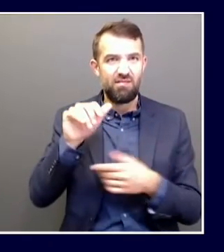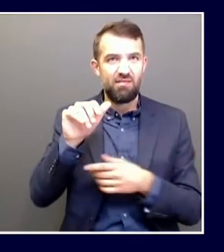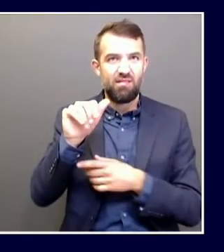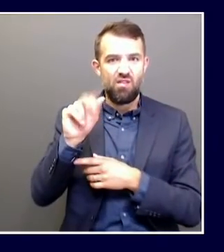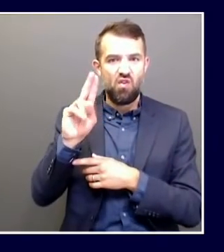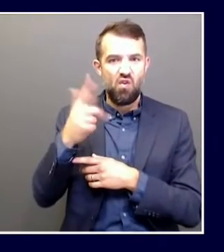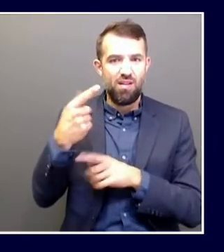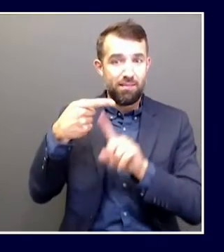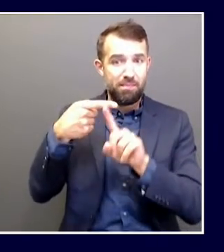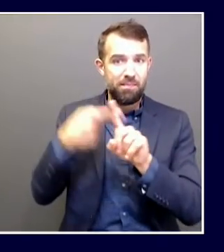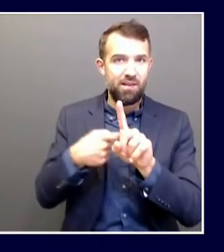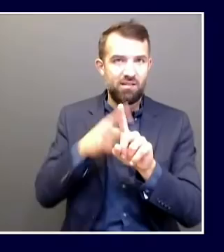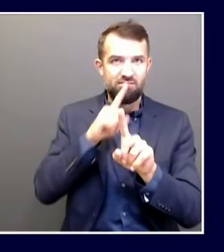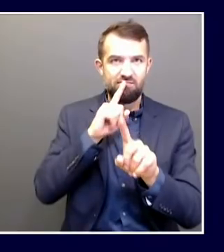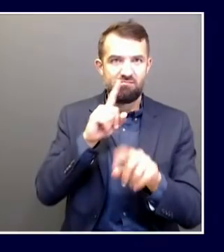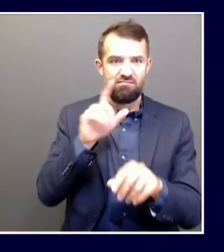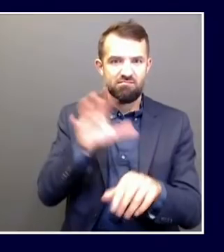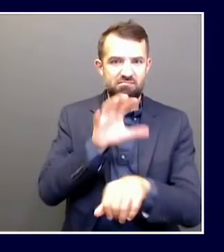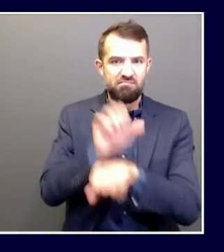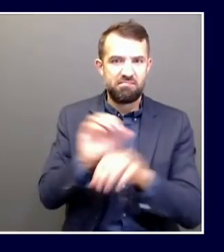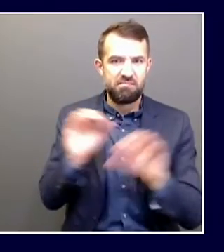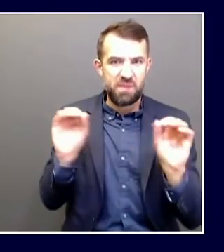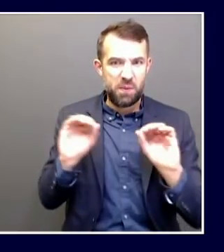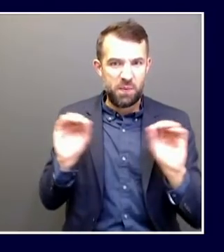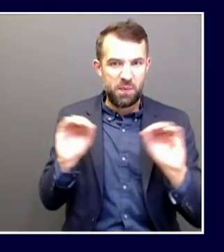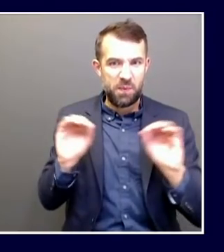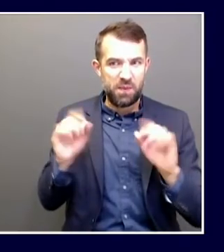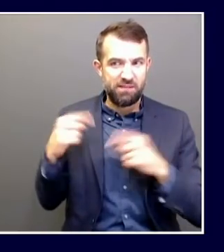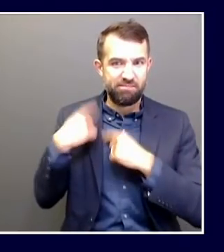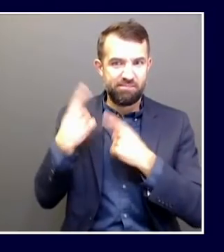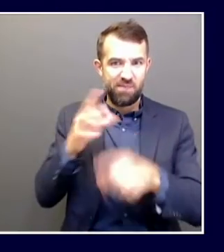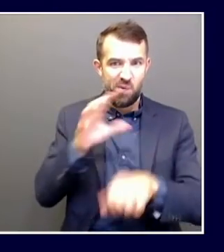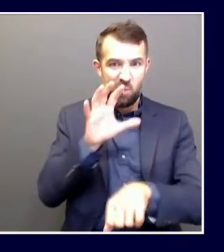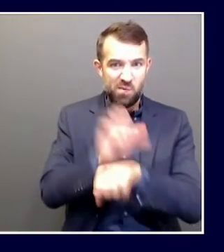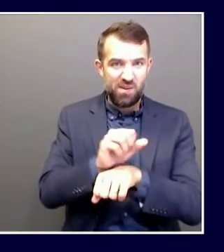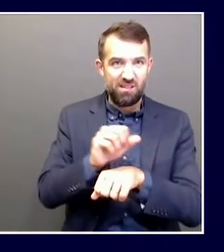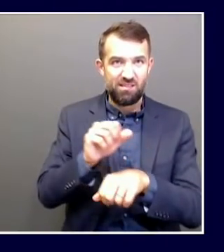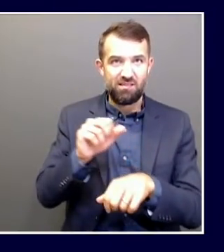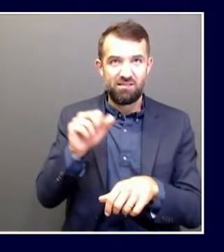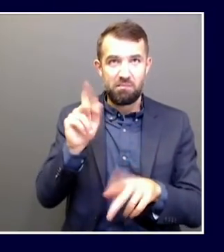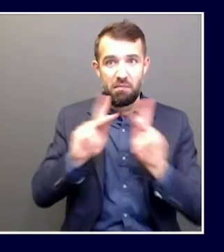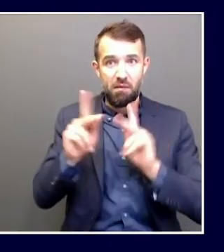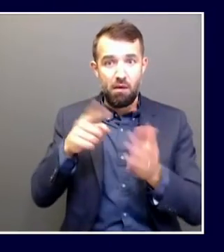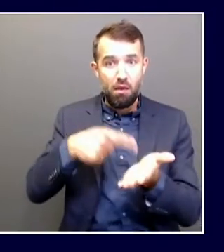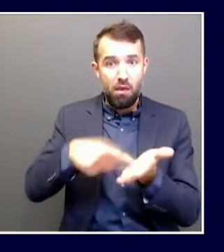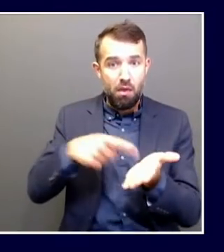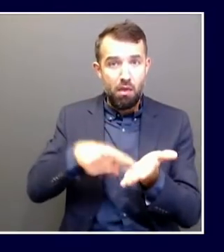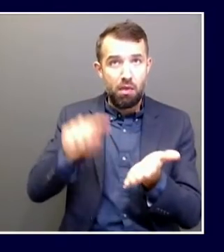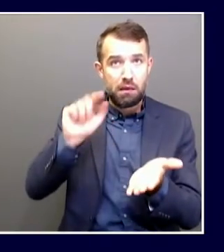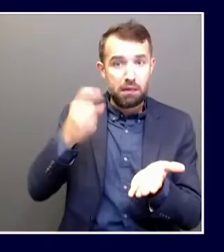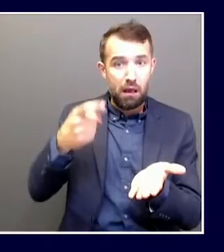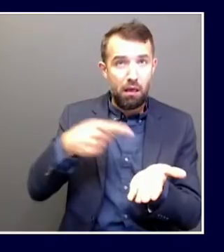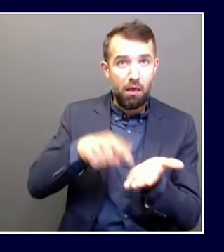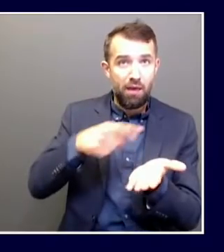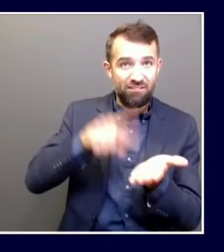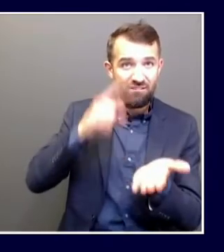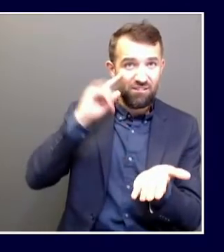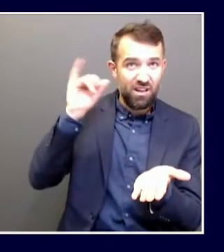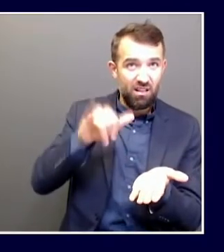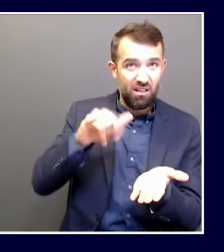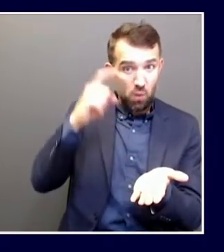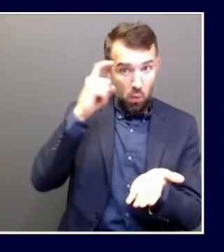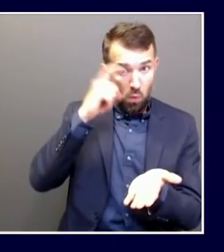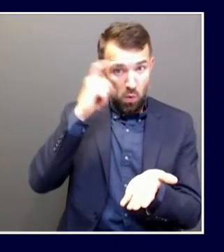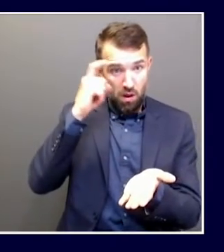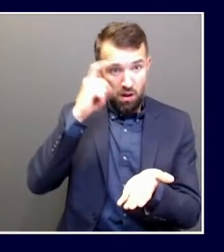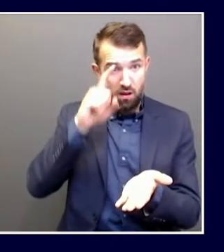appointment. Was this a good use of taxpayer money, knowing that it cost us millions of dollars? Yes, it was. In August, there was no